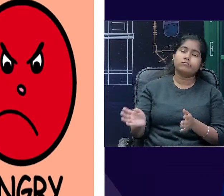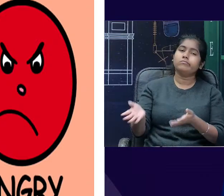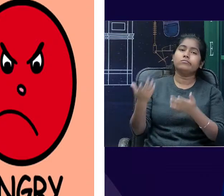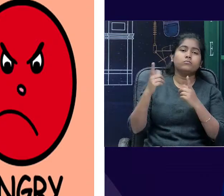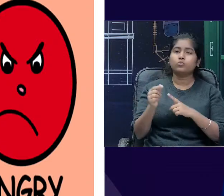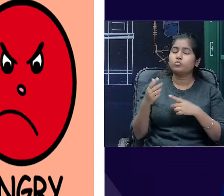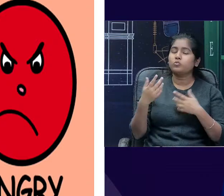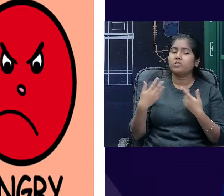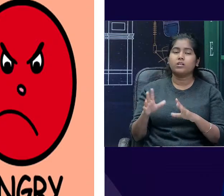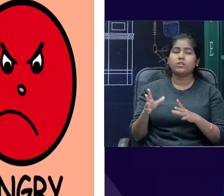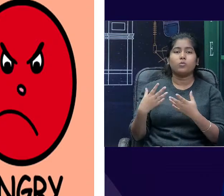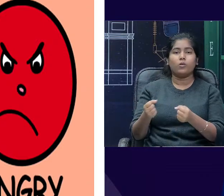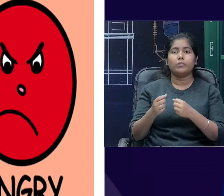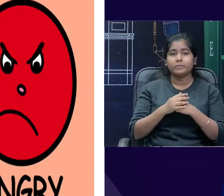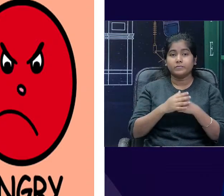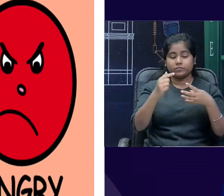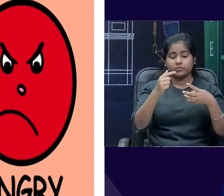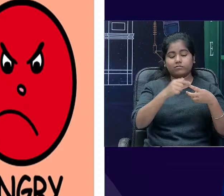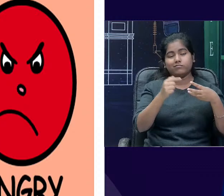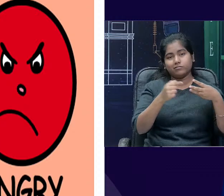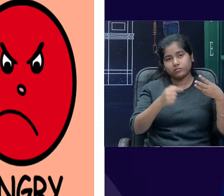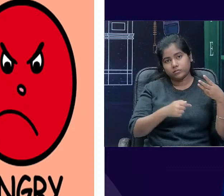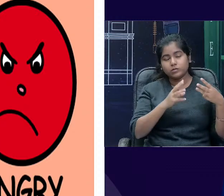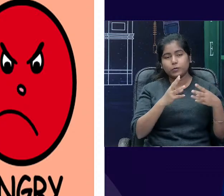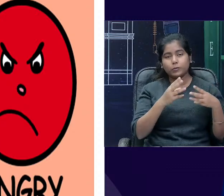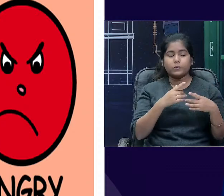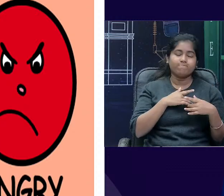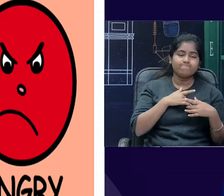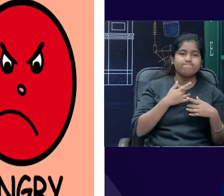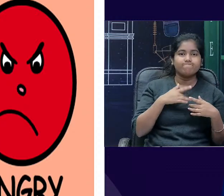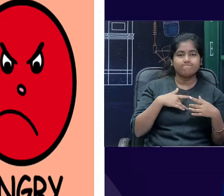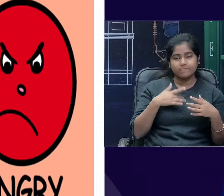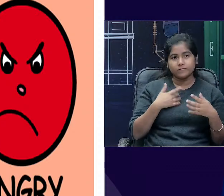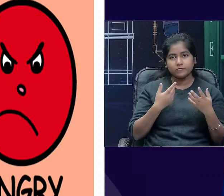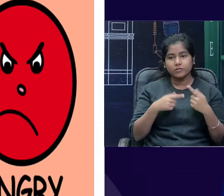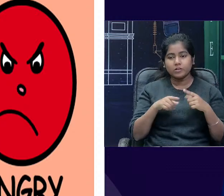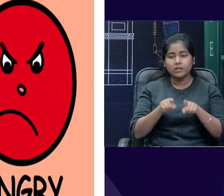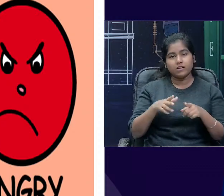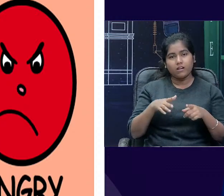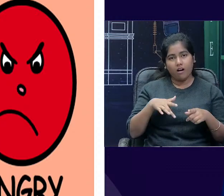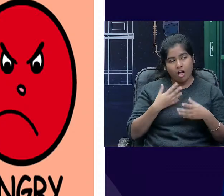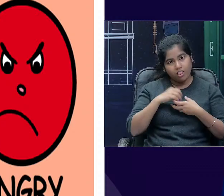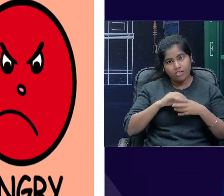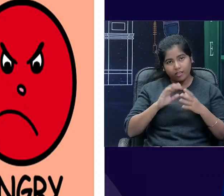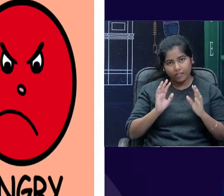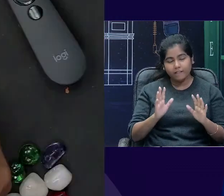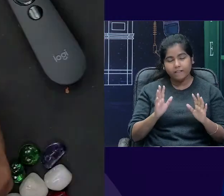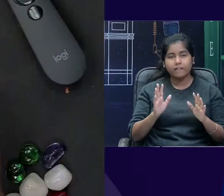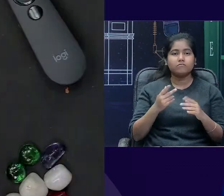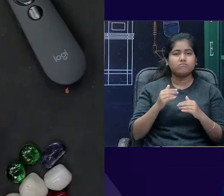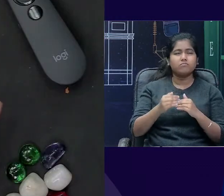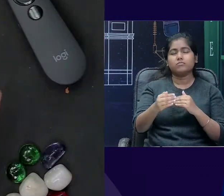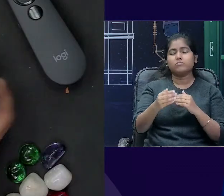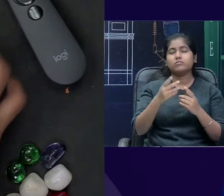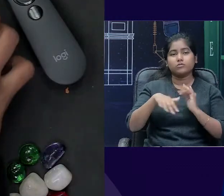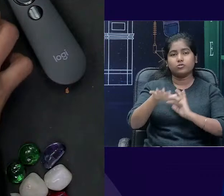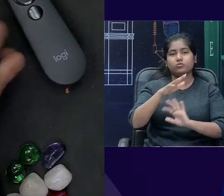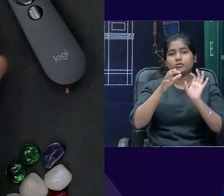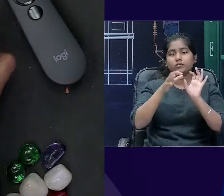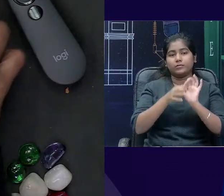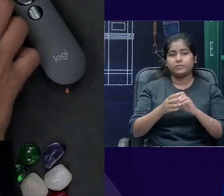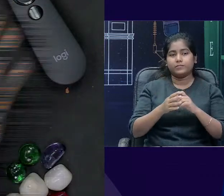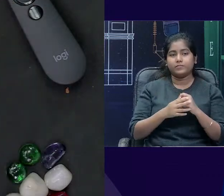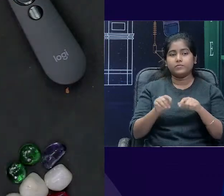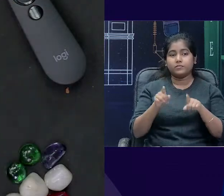So these are the expressions. All these are emotions Yeah. which we have seen, which we have felt in the story. And here, in art